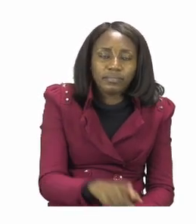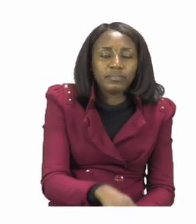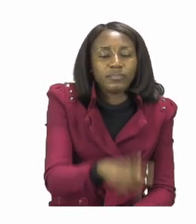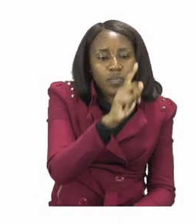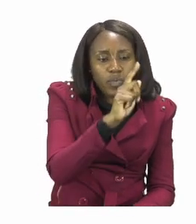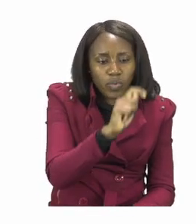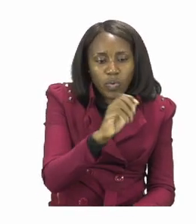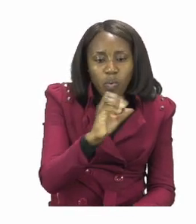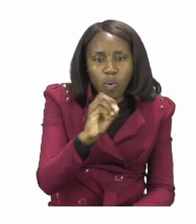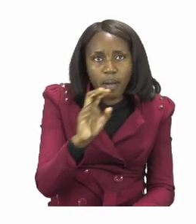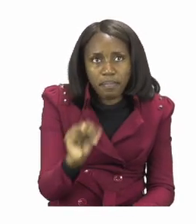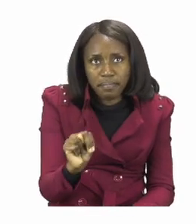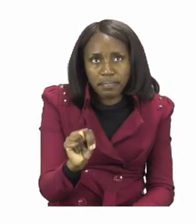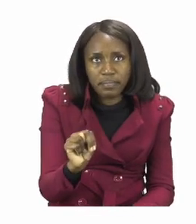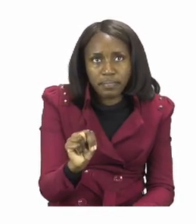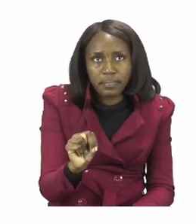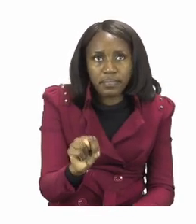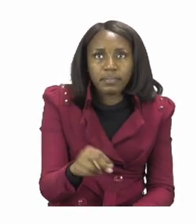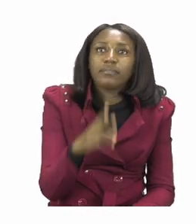ton,